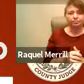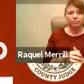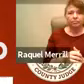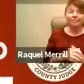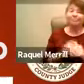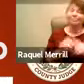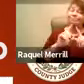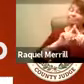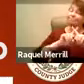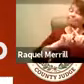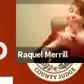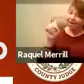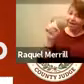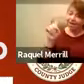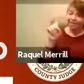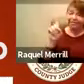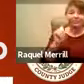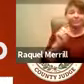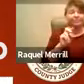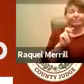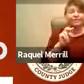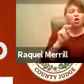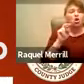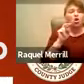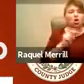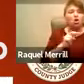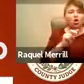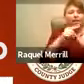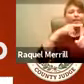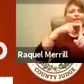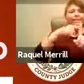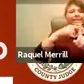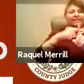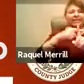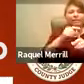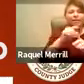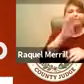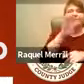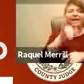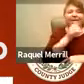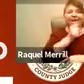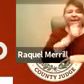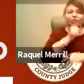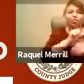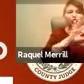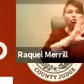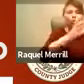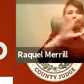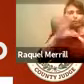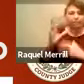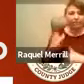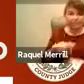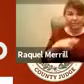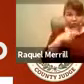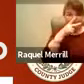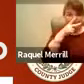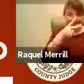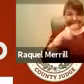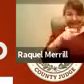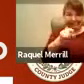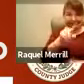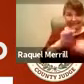But let's look at the positive cases by age group. As you can see,